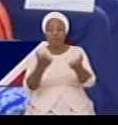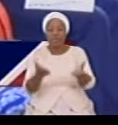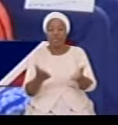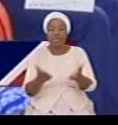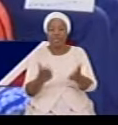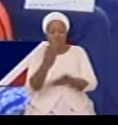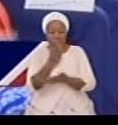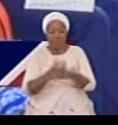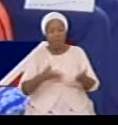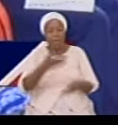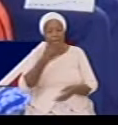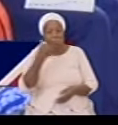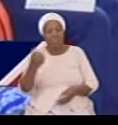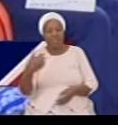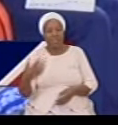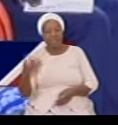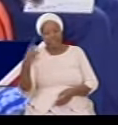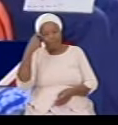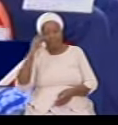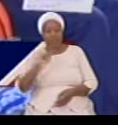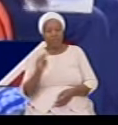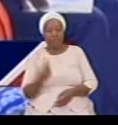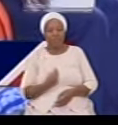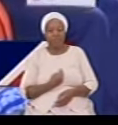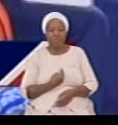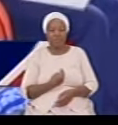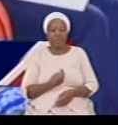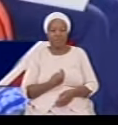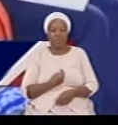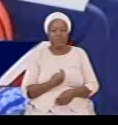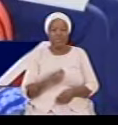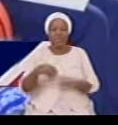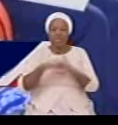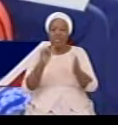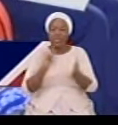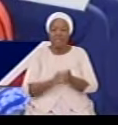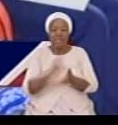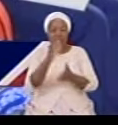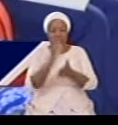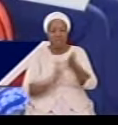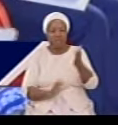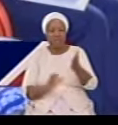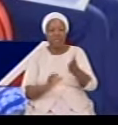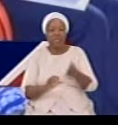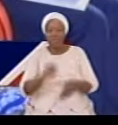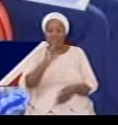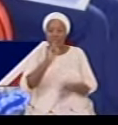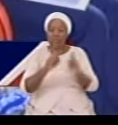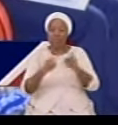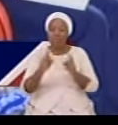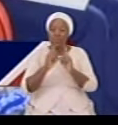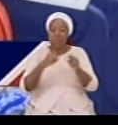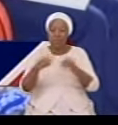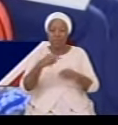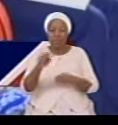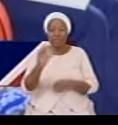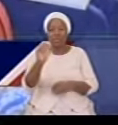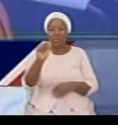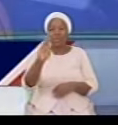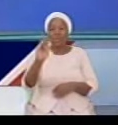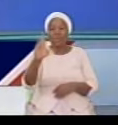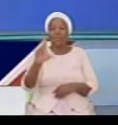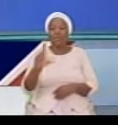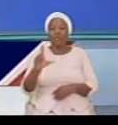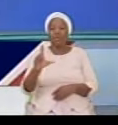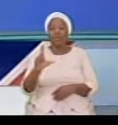better thing for us. In that chapter, it's been talking about Abel. It's been